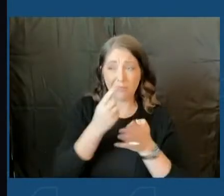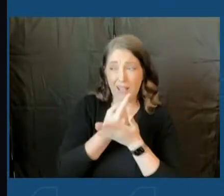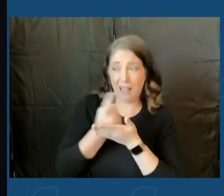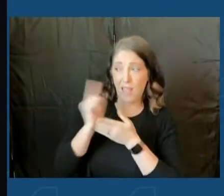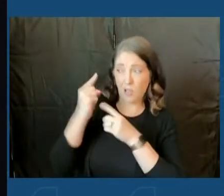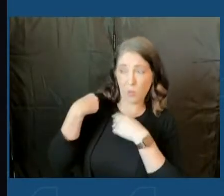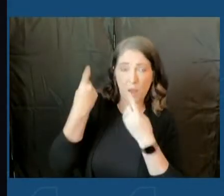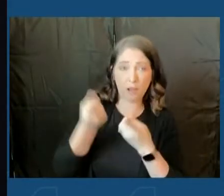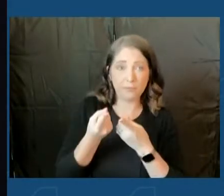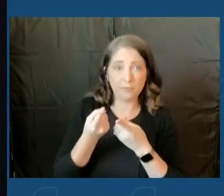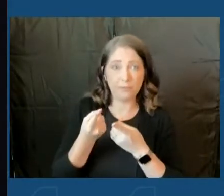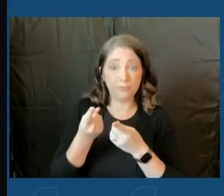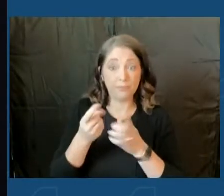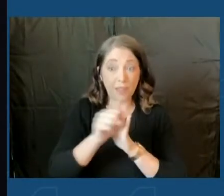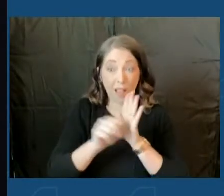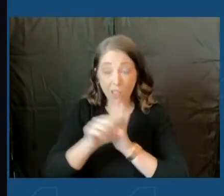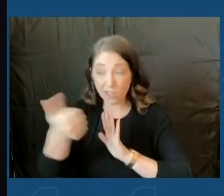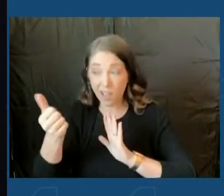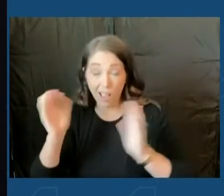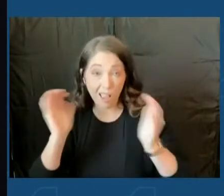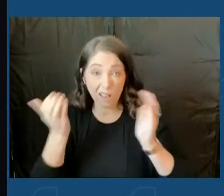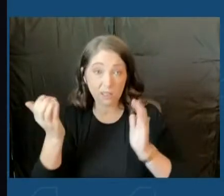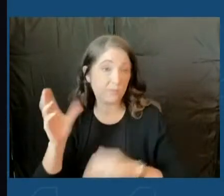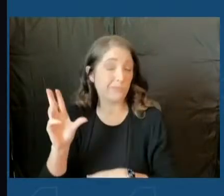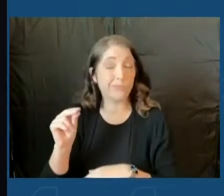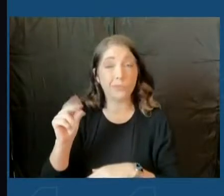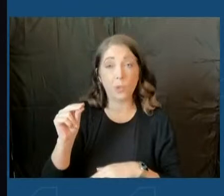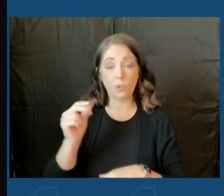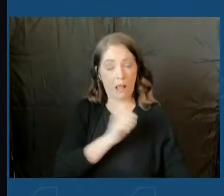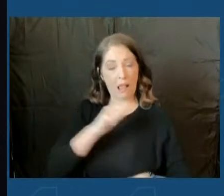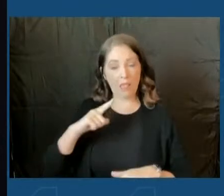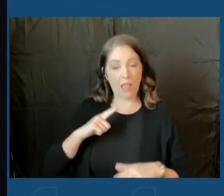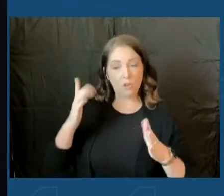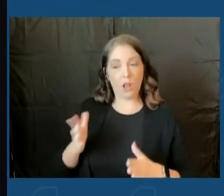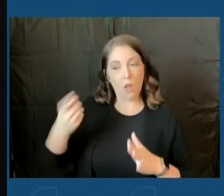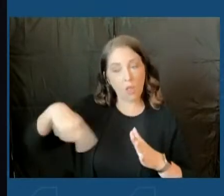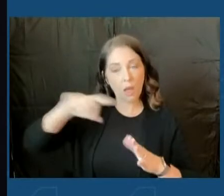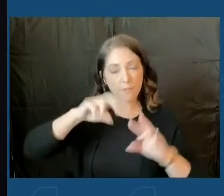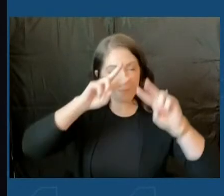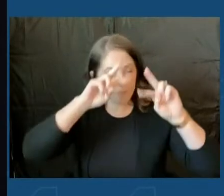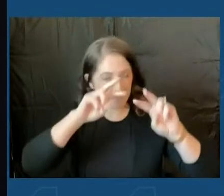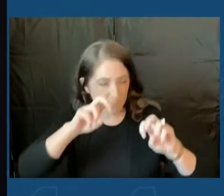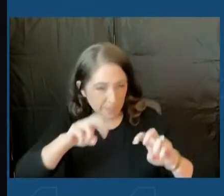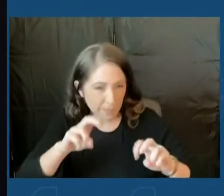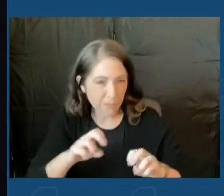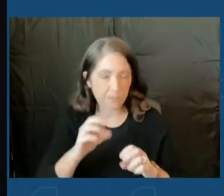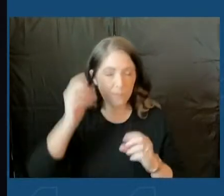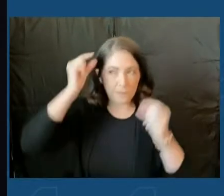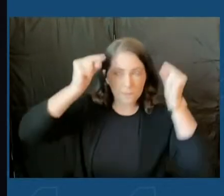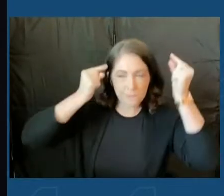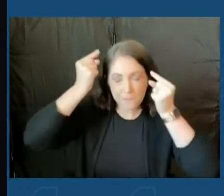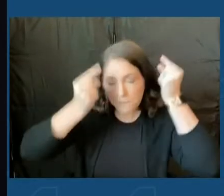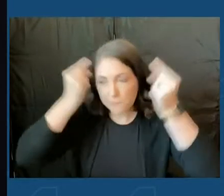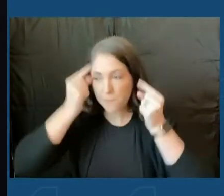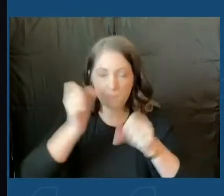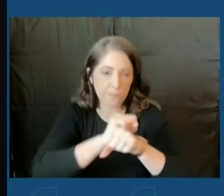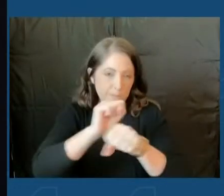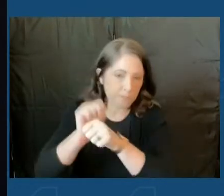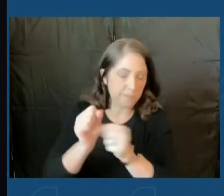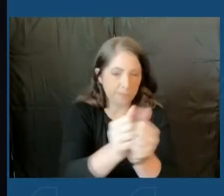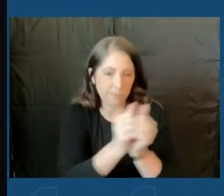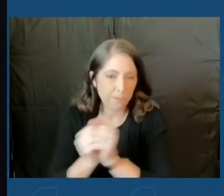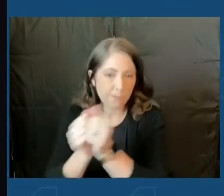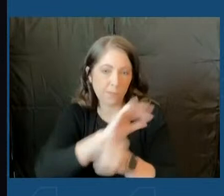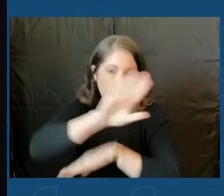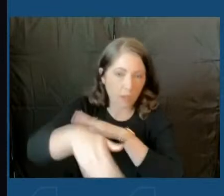half as legislators looked at our ideas and had their ideas, and we worked together nonstop around the clock, and they literally got this done